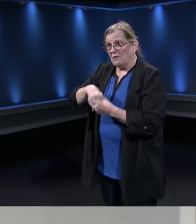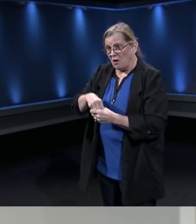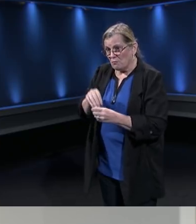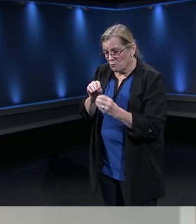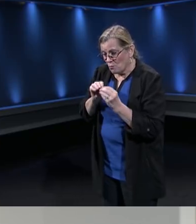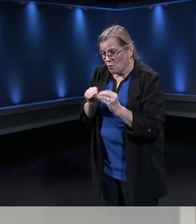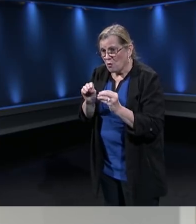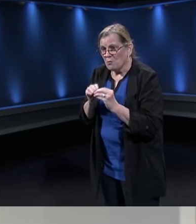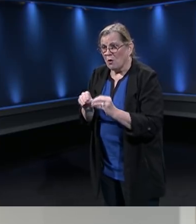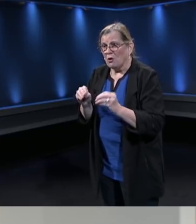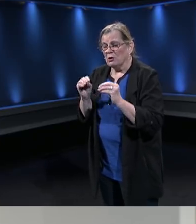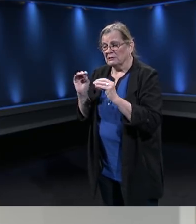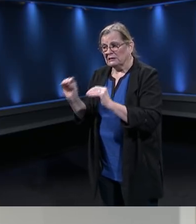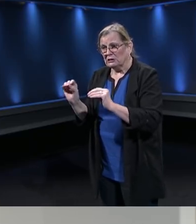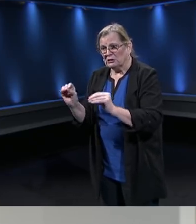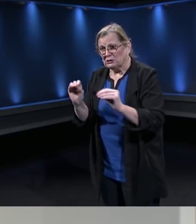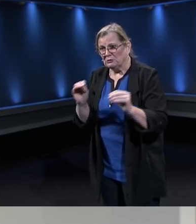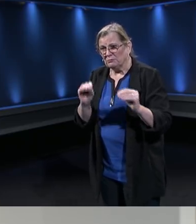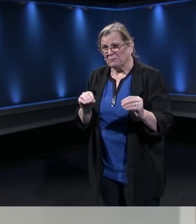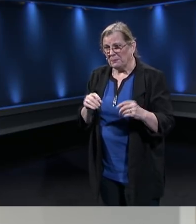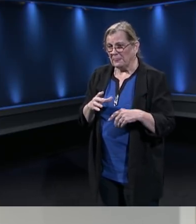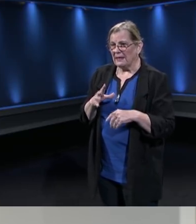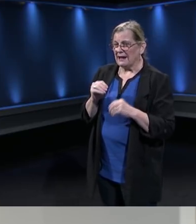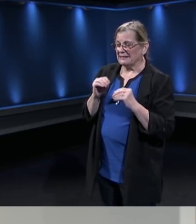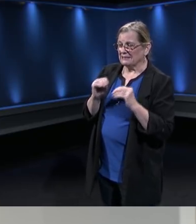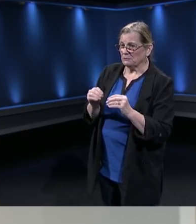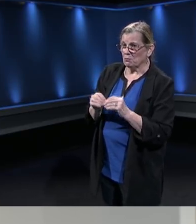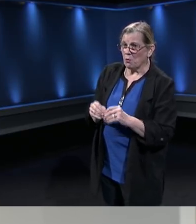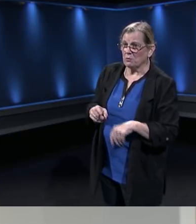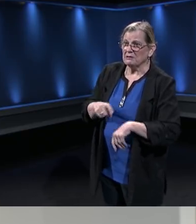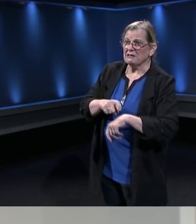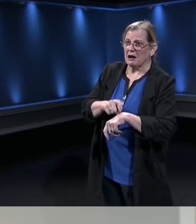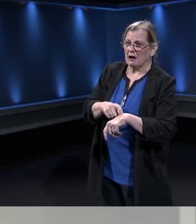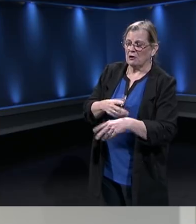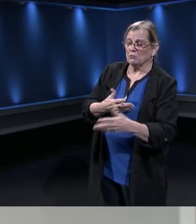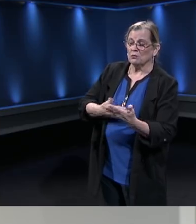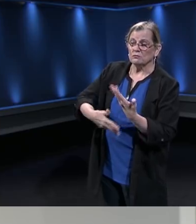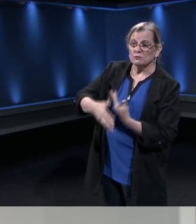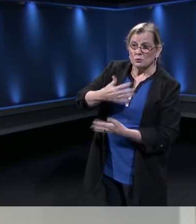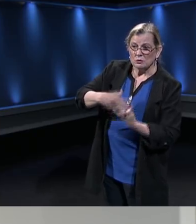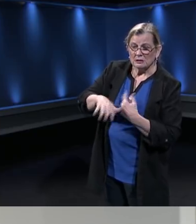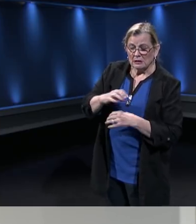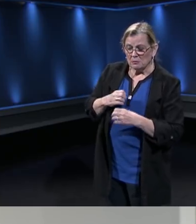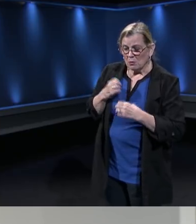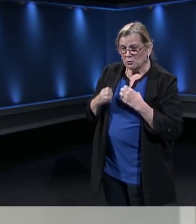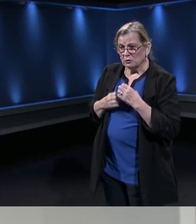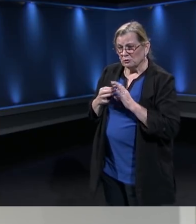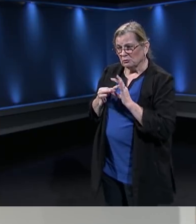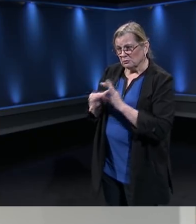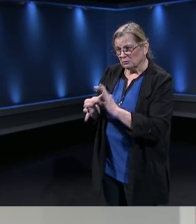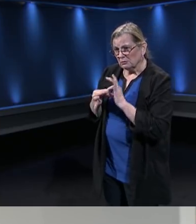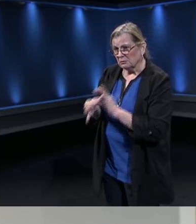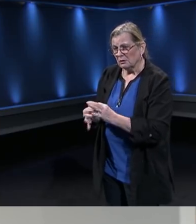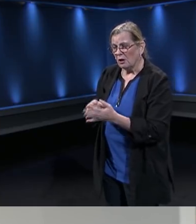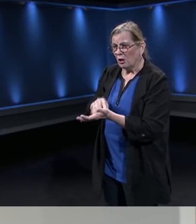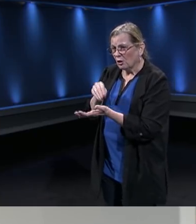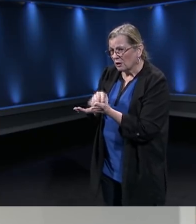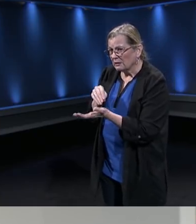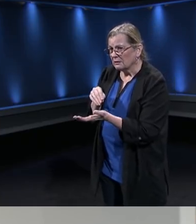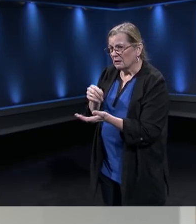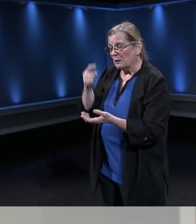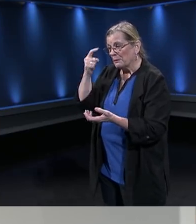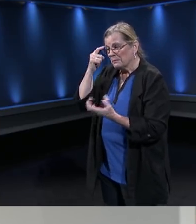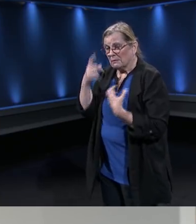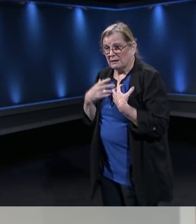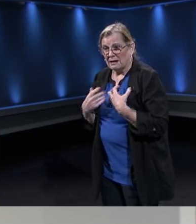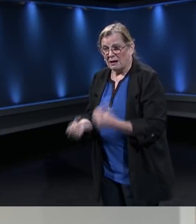start, that will focus on social emotional learning components, that will focus on mental health and mental wellness as a